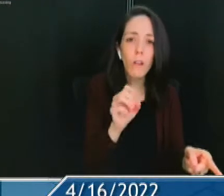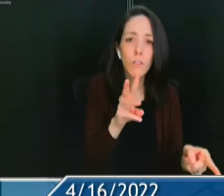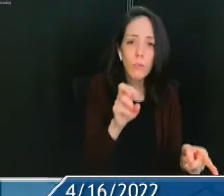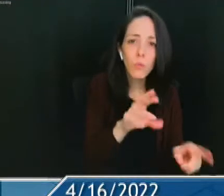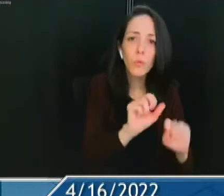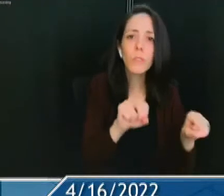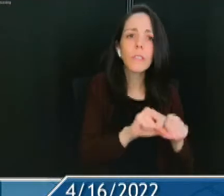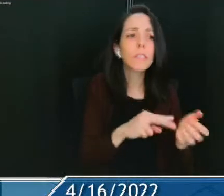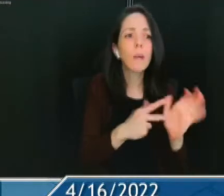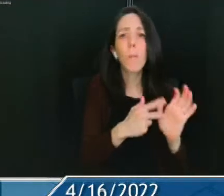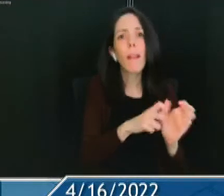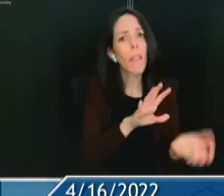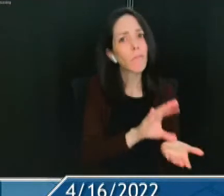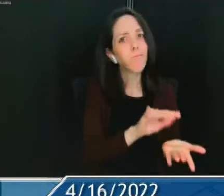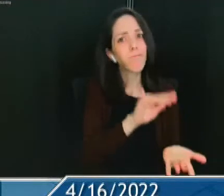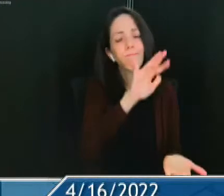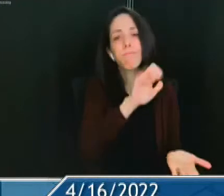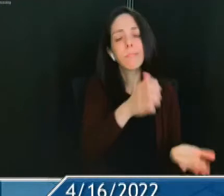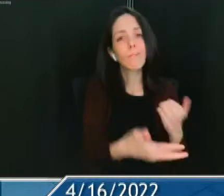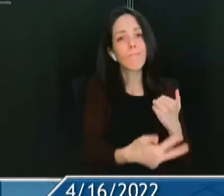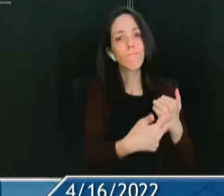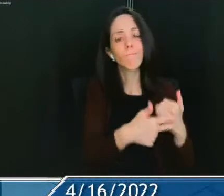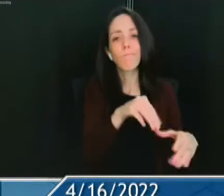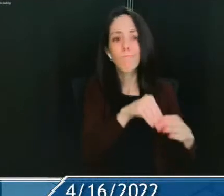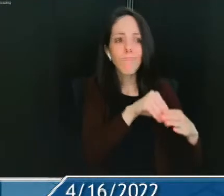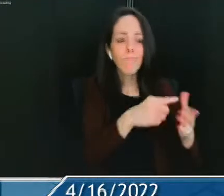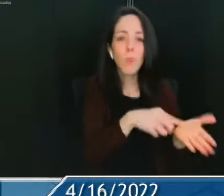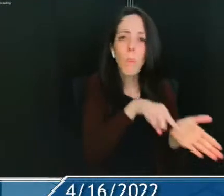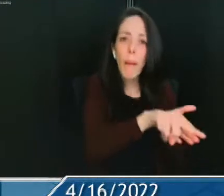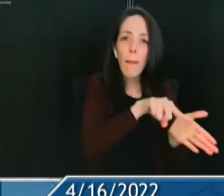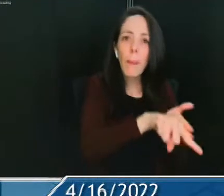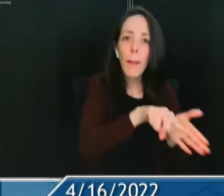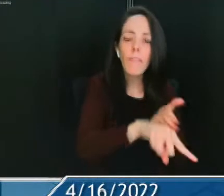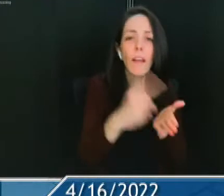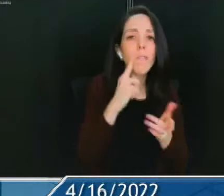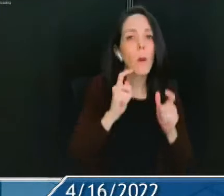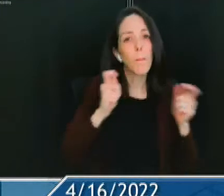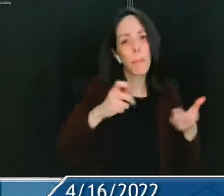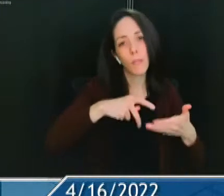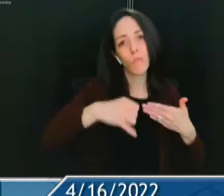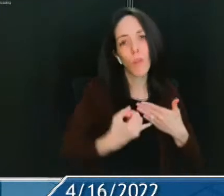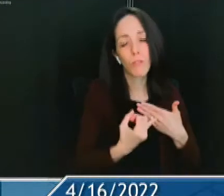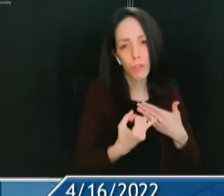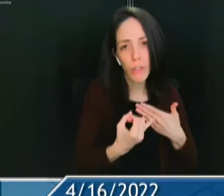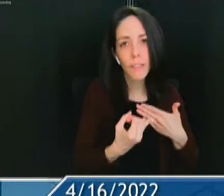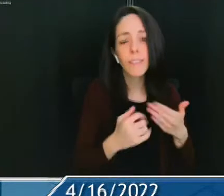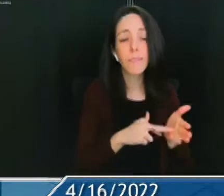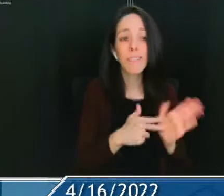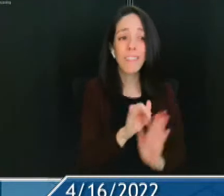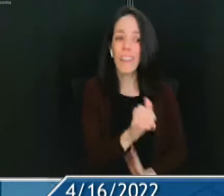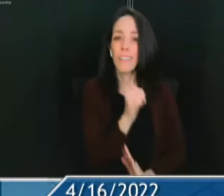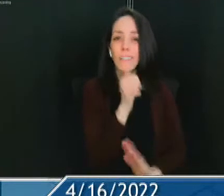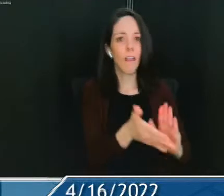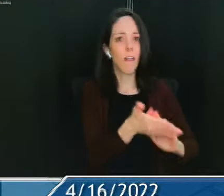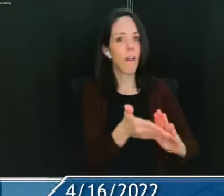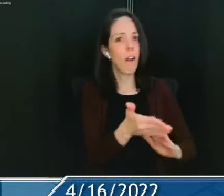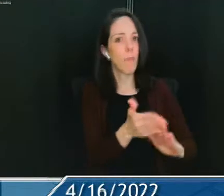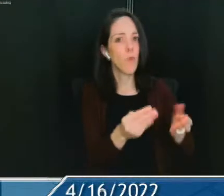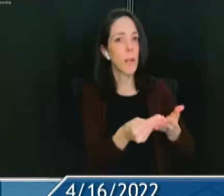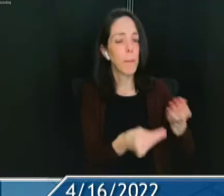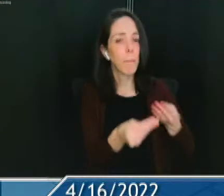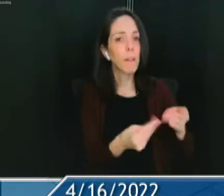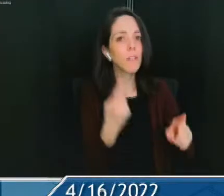large balances as part of their capital planning process to pay for large capital projects. So it is not the operating budget for our public utilities, but it is